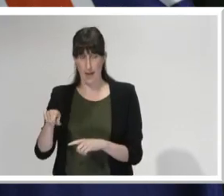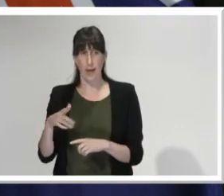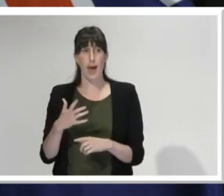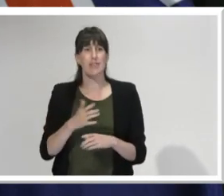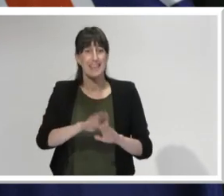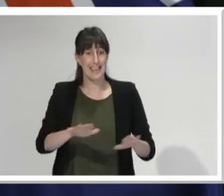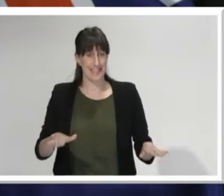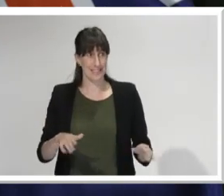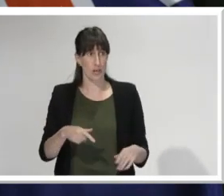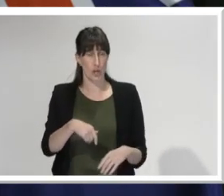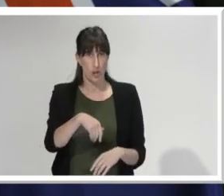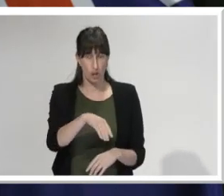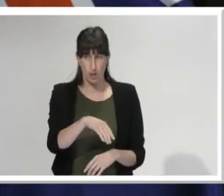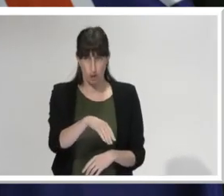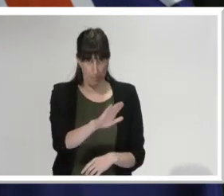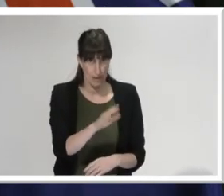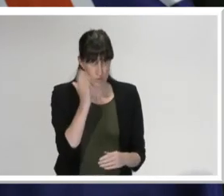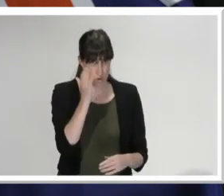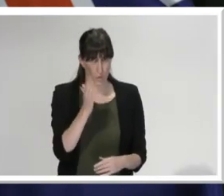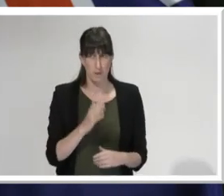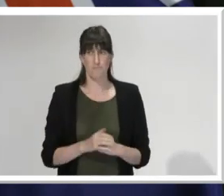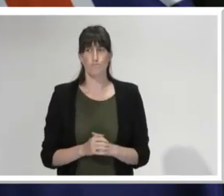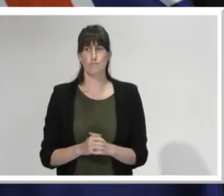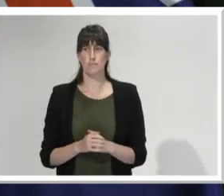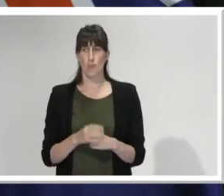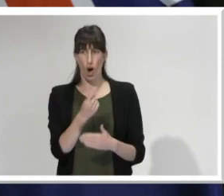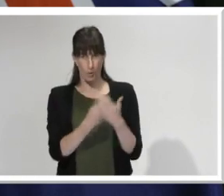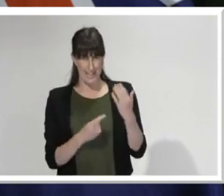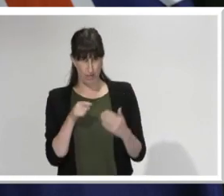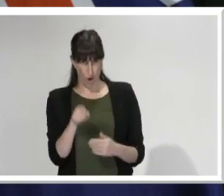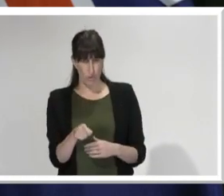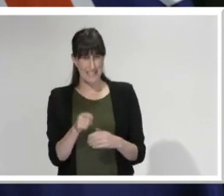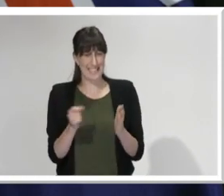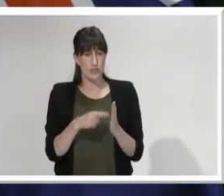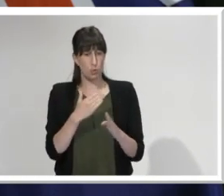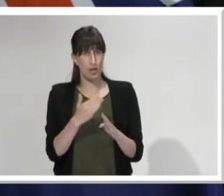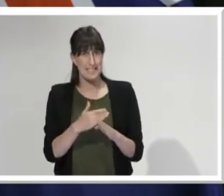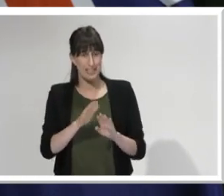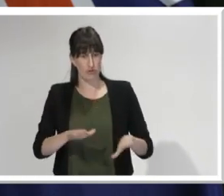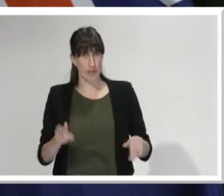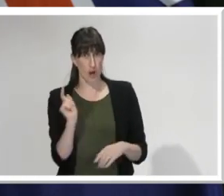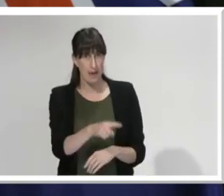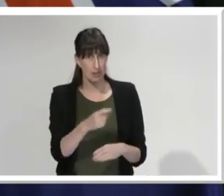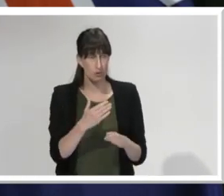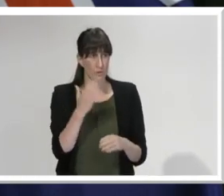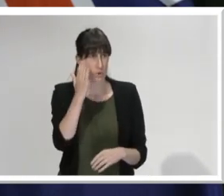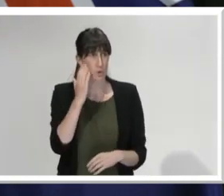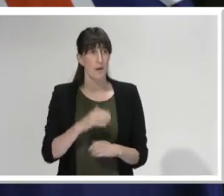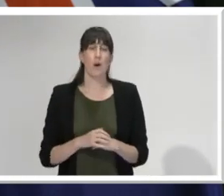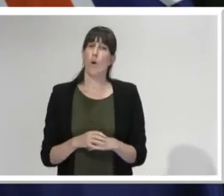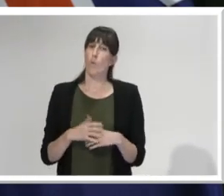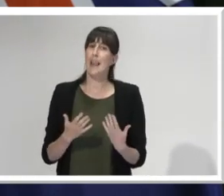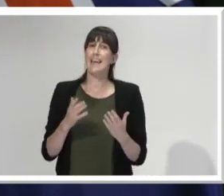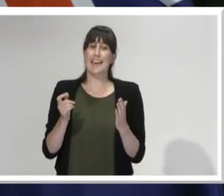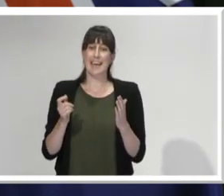group of other workers. So there will be a wider range of individuals returning to the workforce, essentially those who cannot work from home. So we